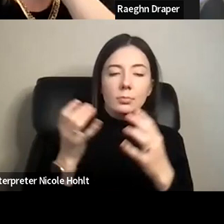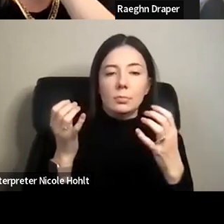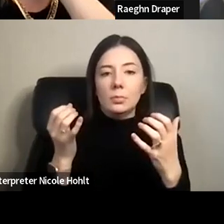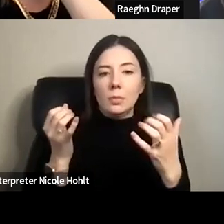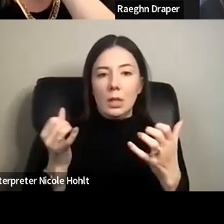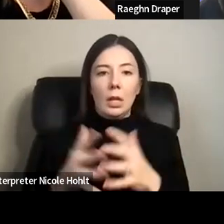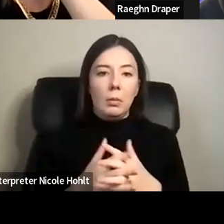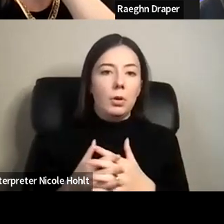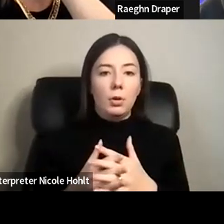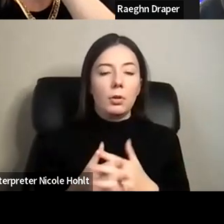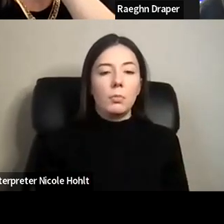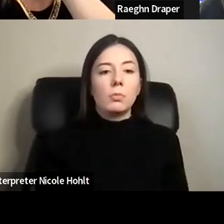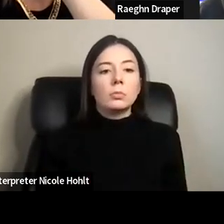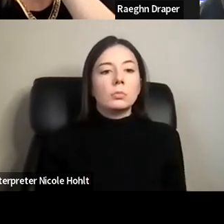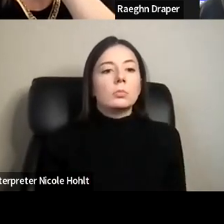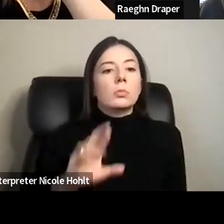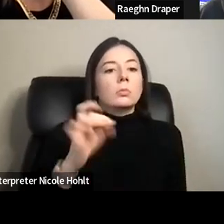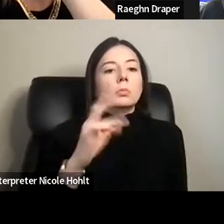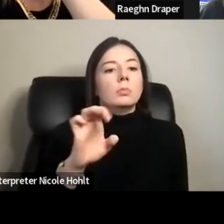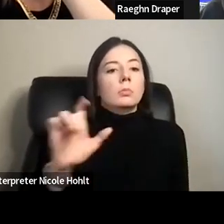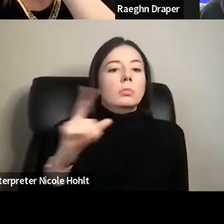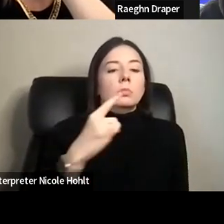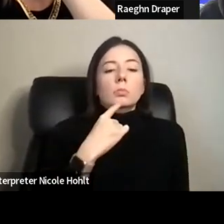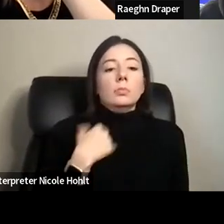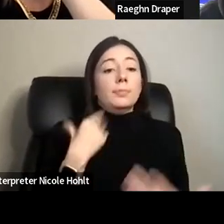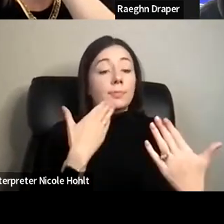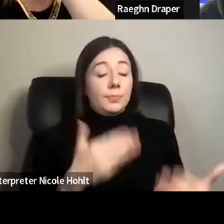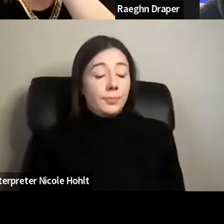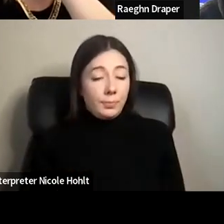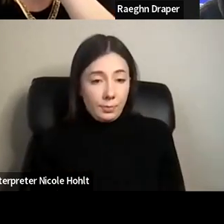Okay, thank you for that. So